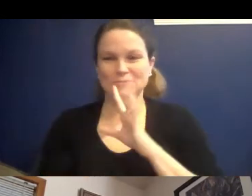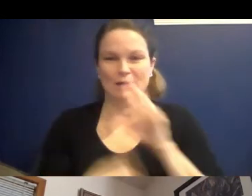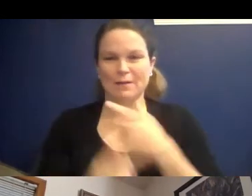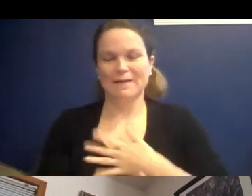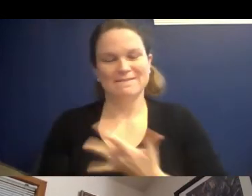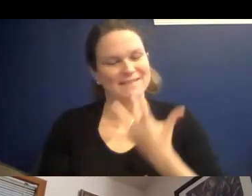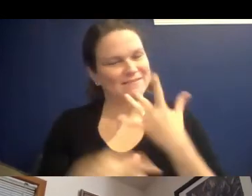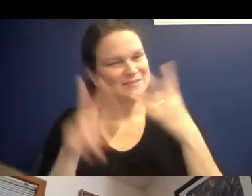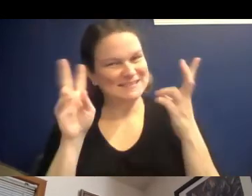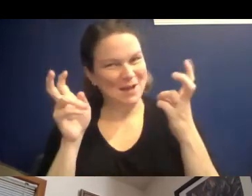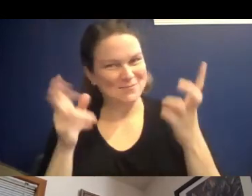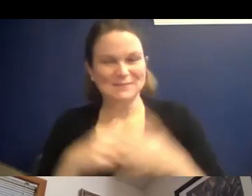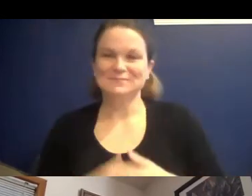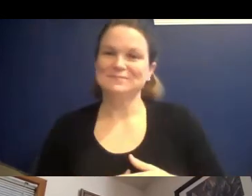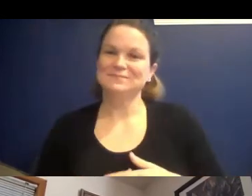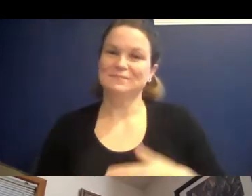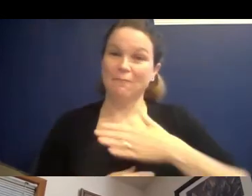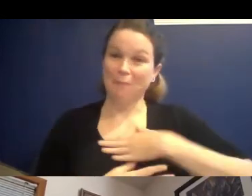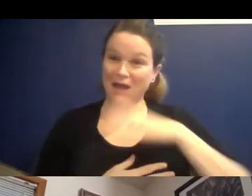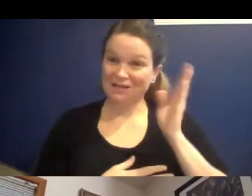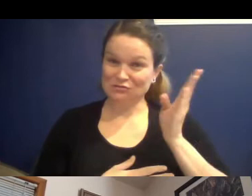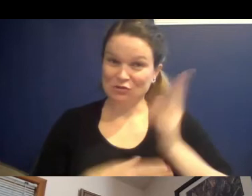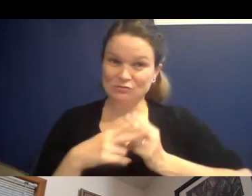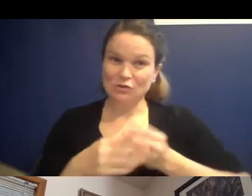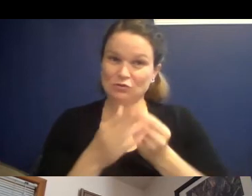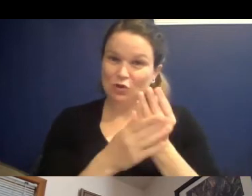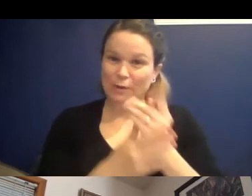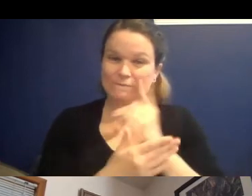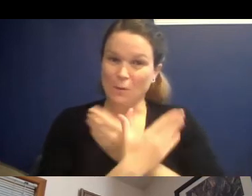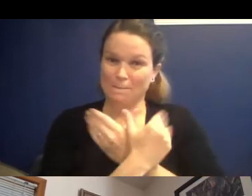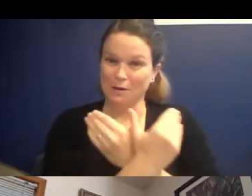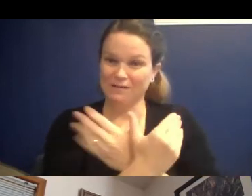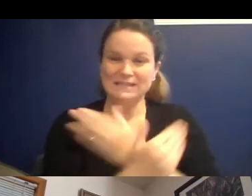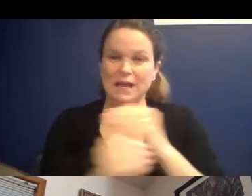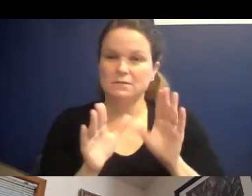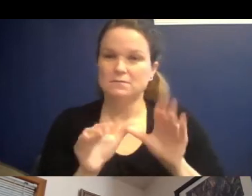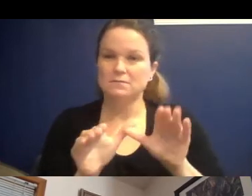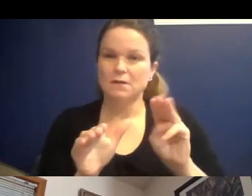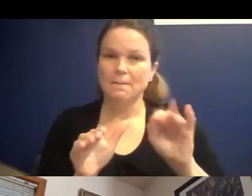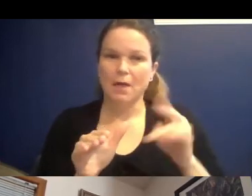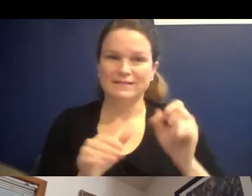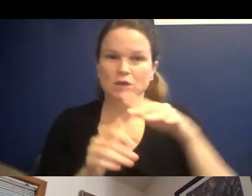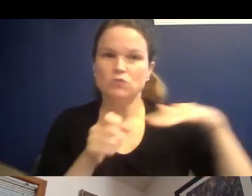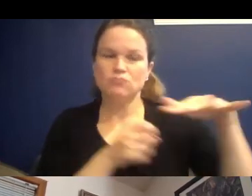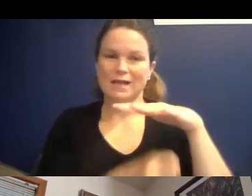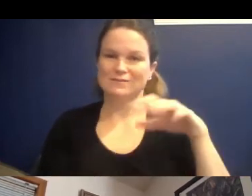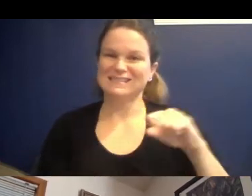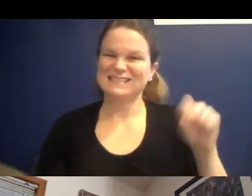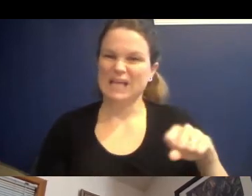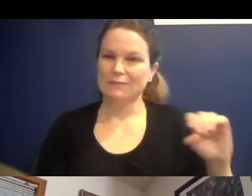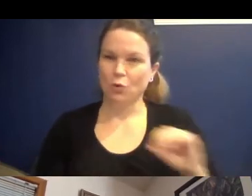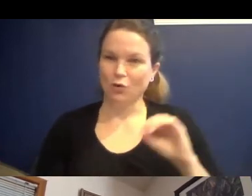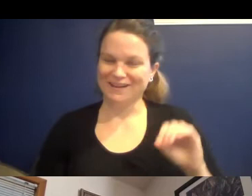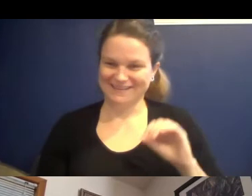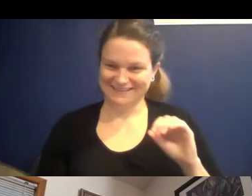subject. So my talk is called Gardening for Butterflies and Moths in and around Salem, Oregon. And I've